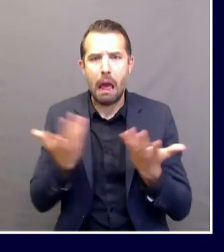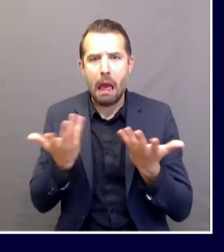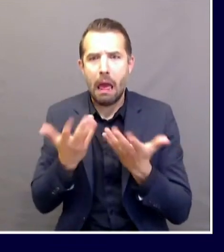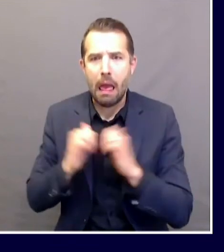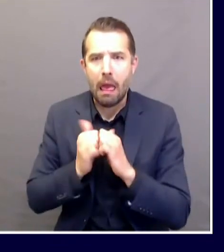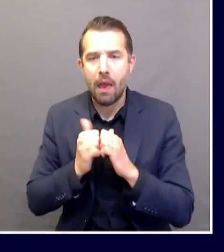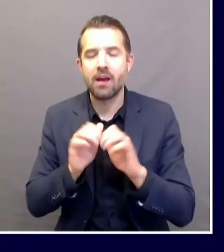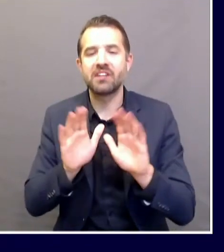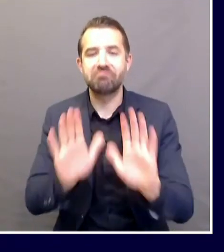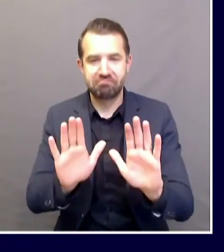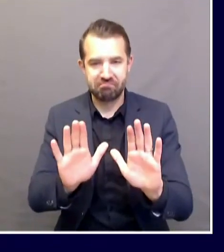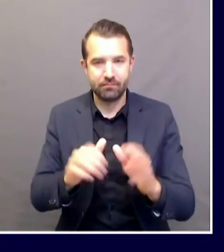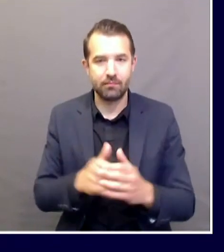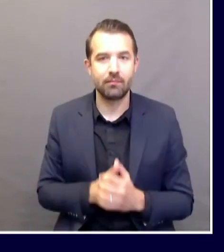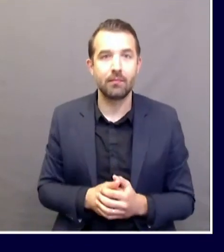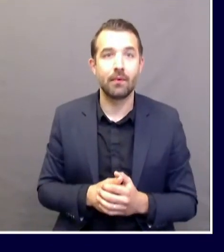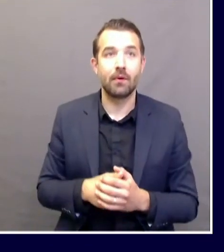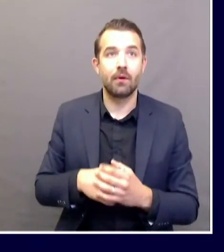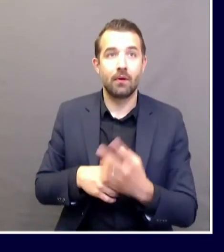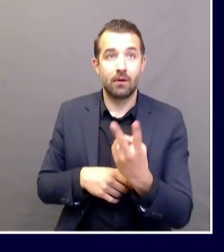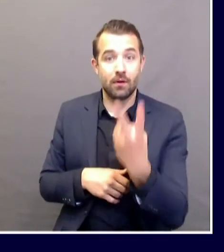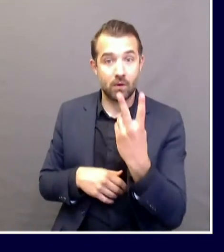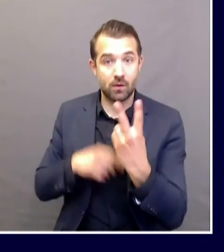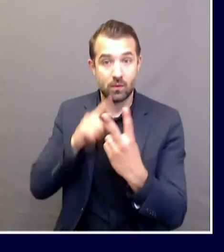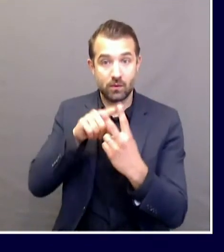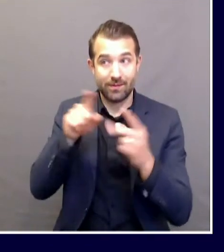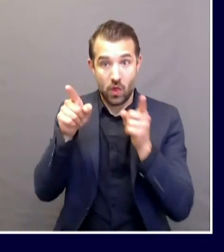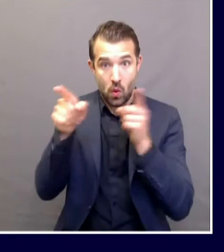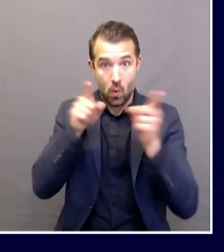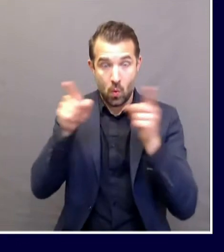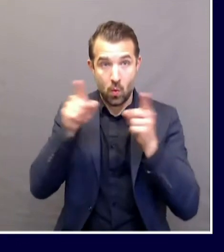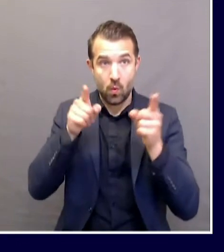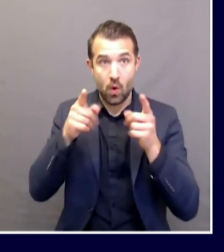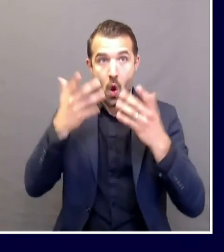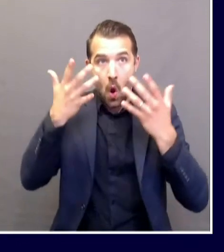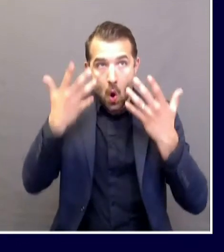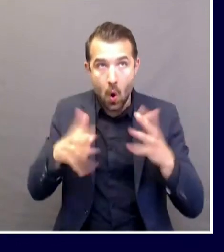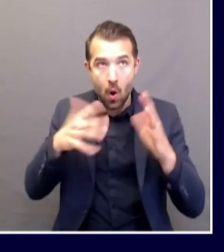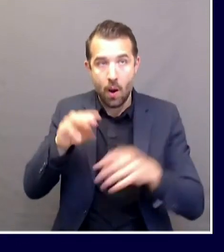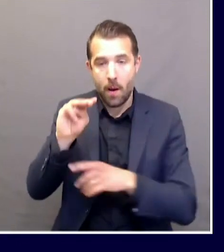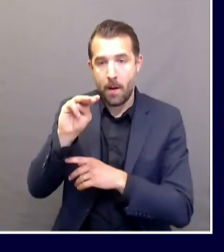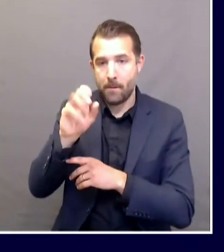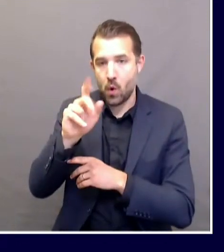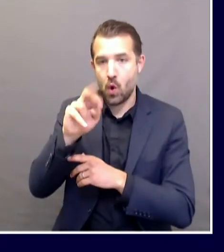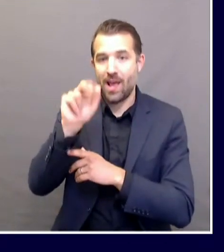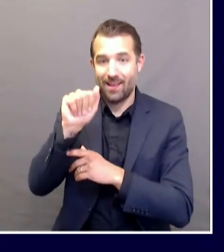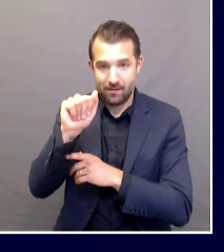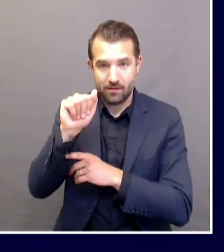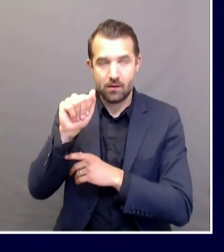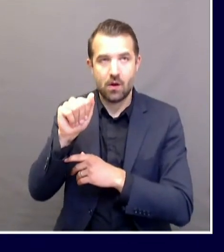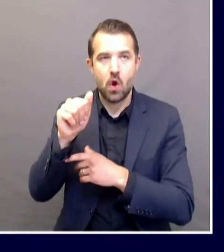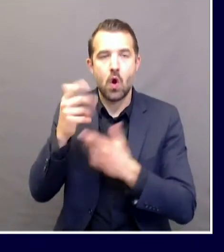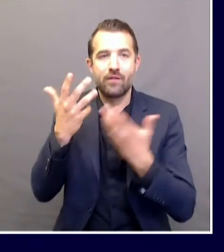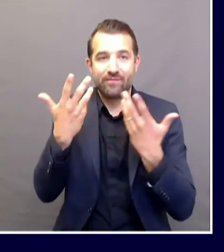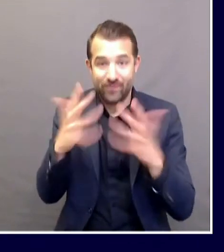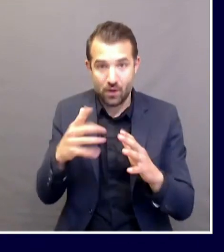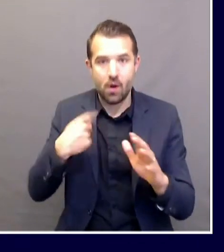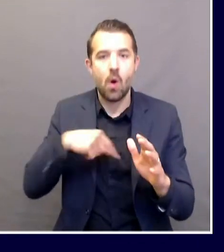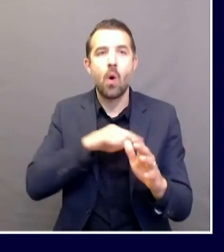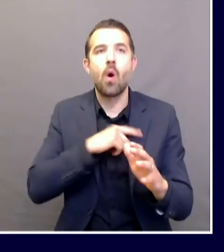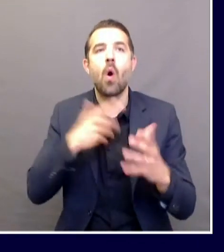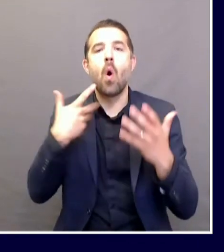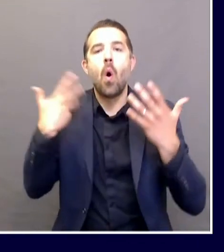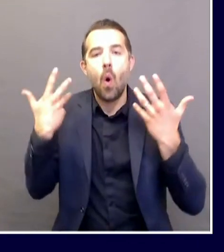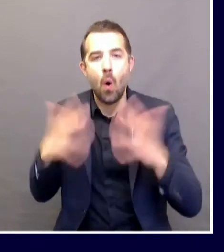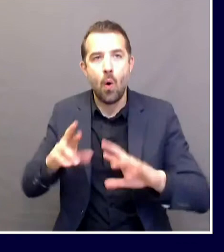time so you can get your second shots. We've got somebody who is tasked with being in touch with you to communicate with